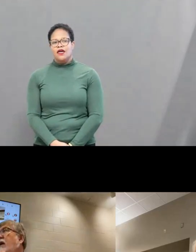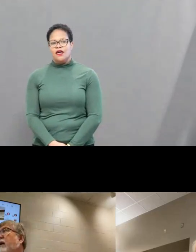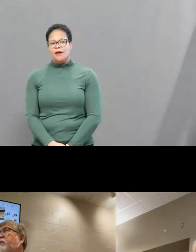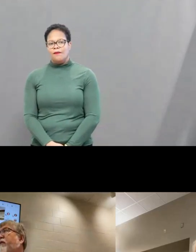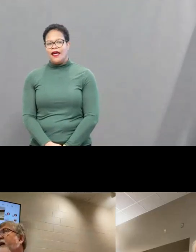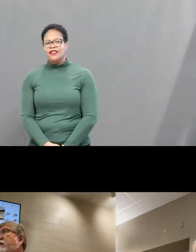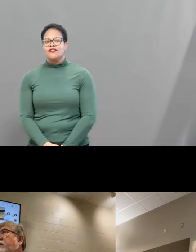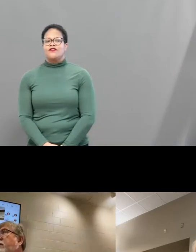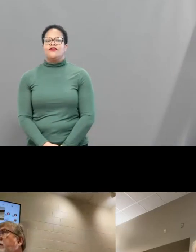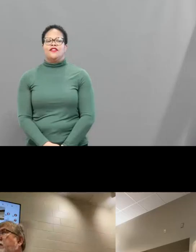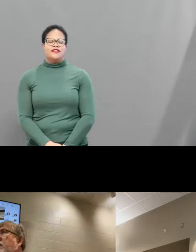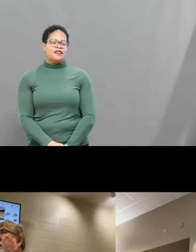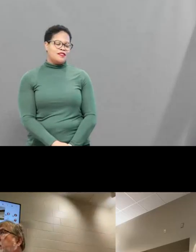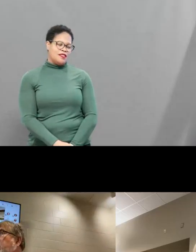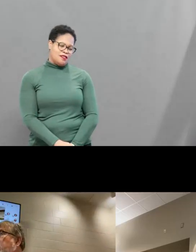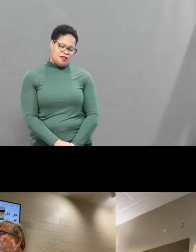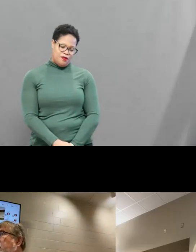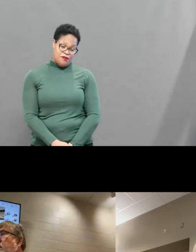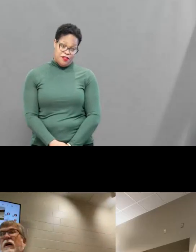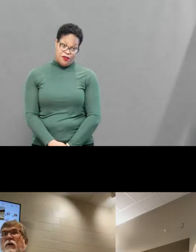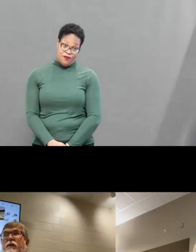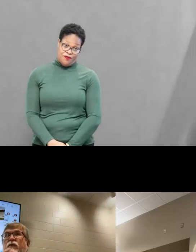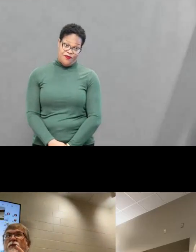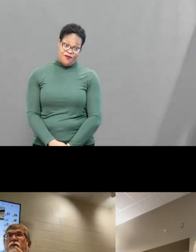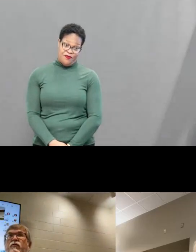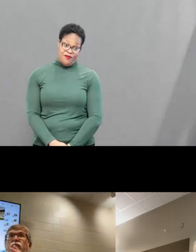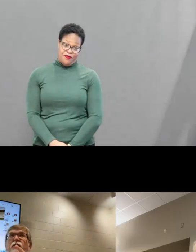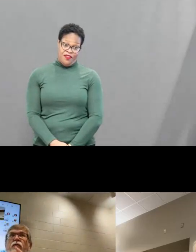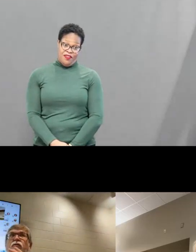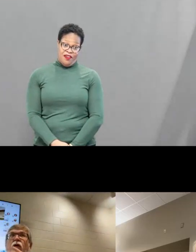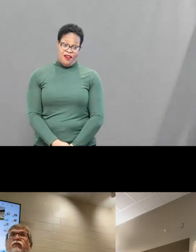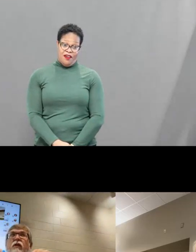Kevin. My concern is that this sets us up to fail.